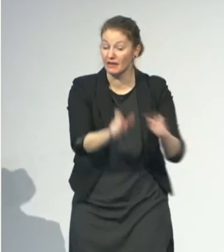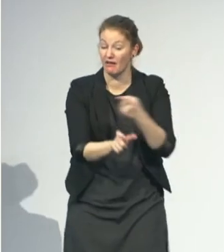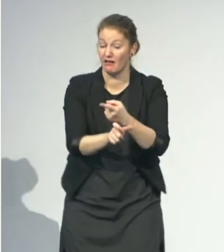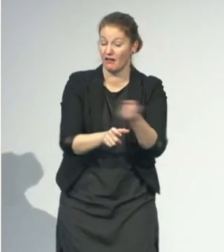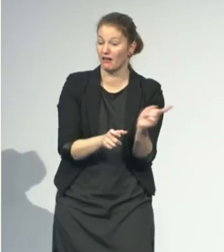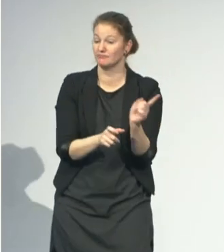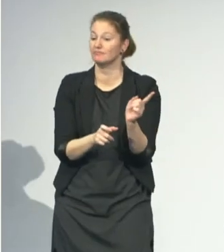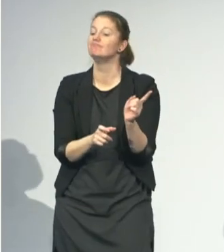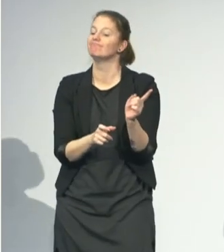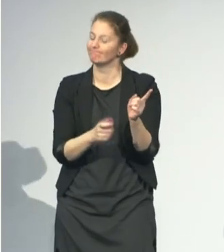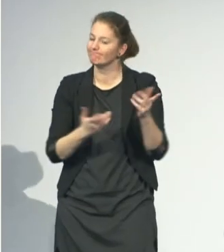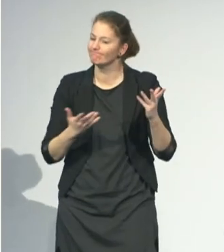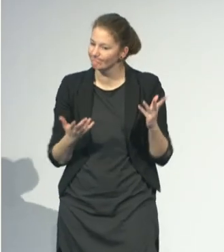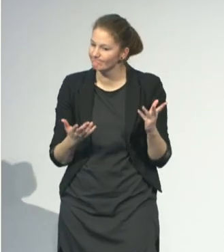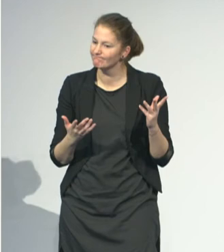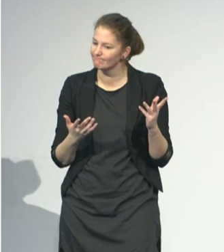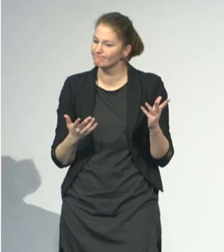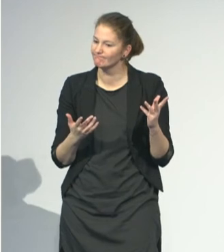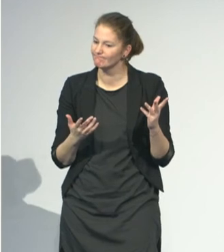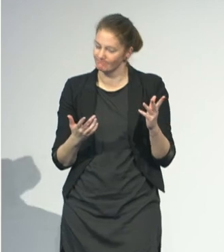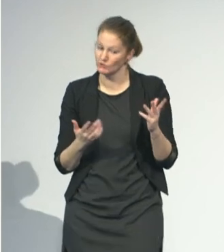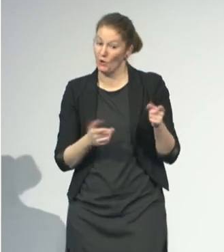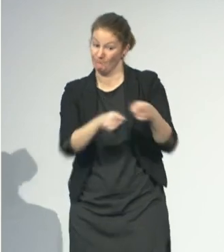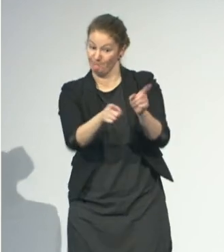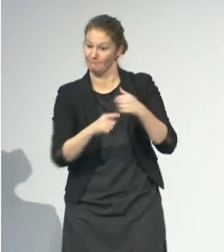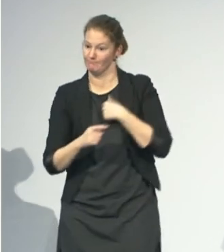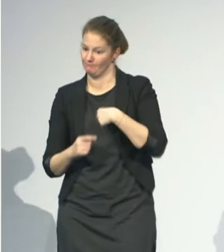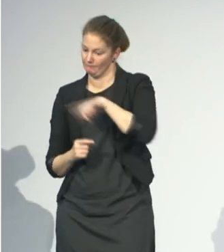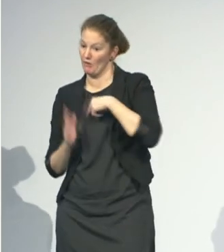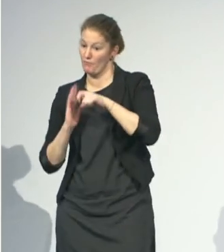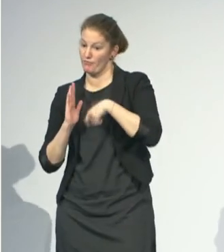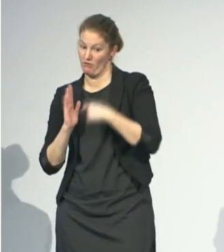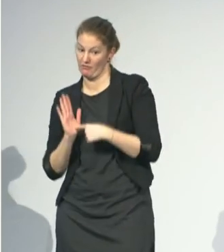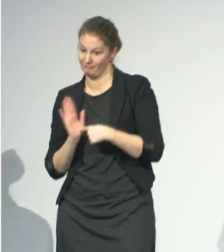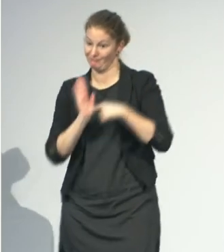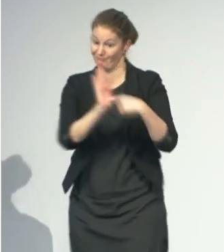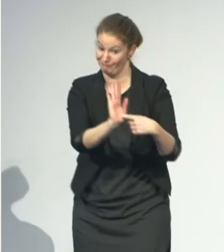this project is to show childhood how there is